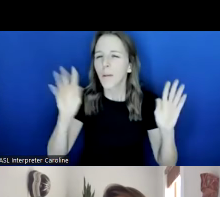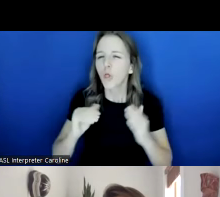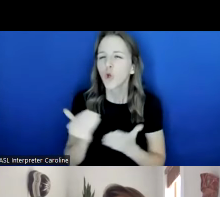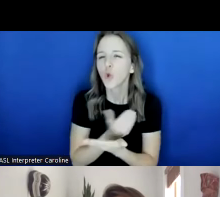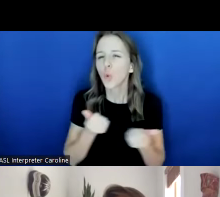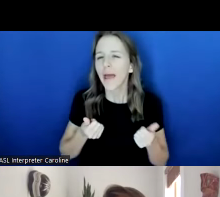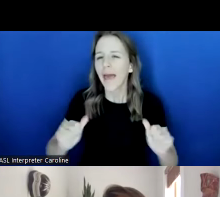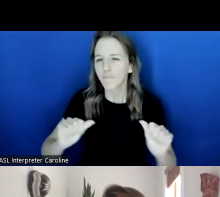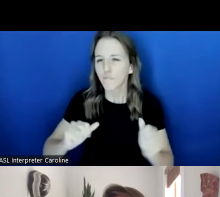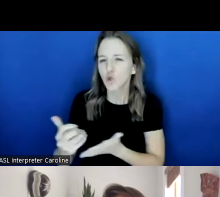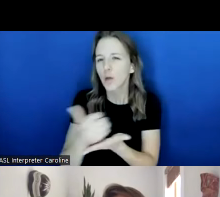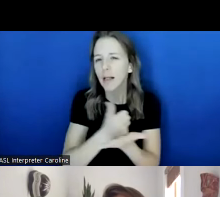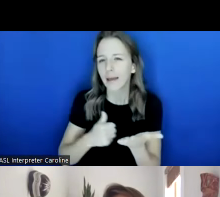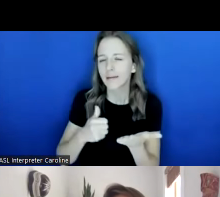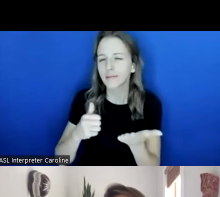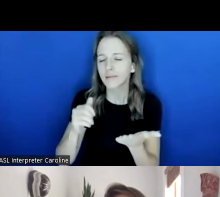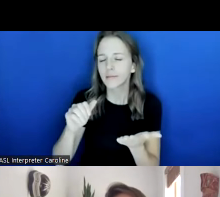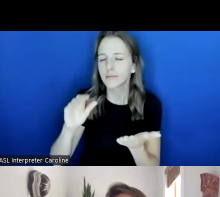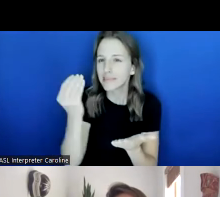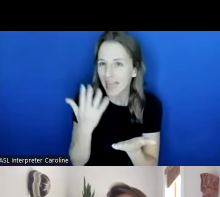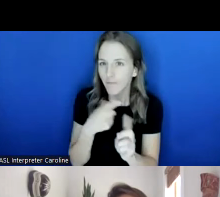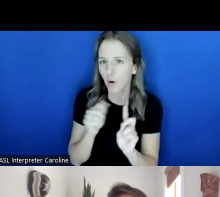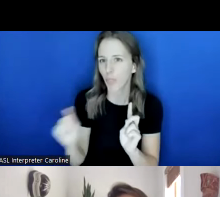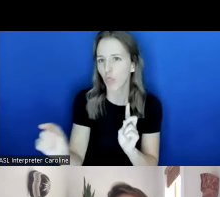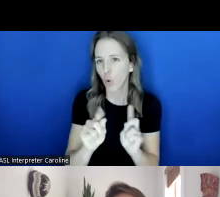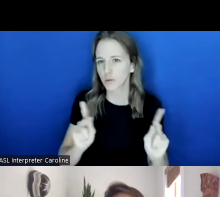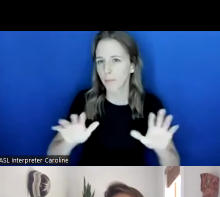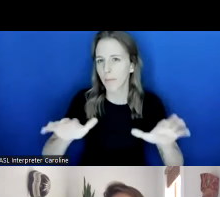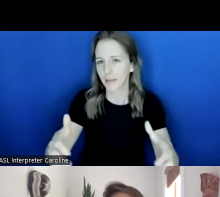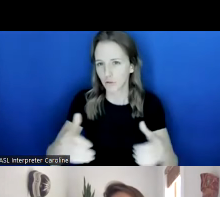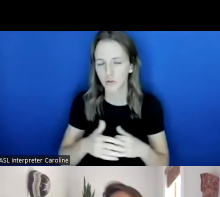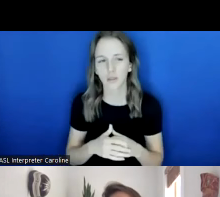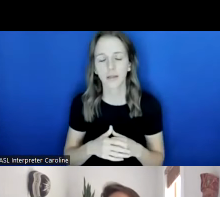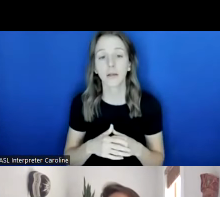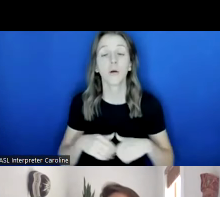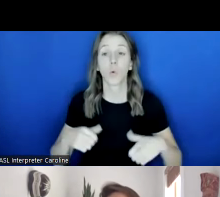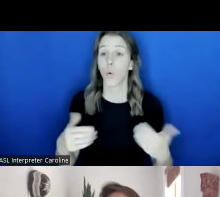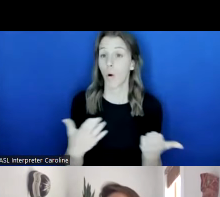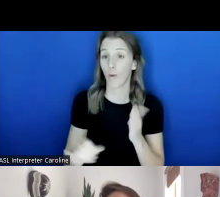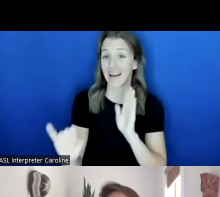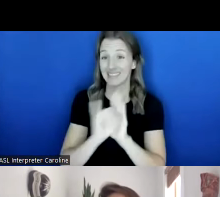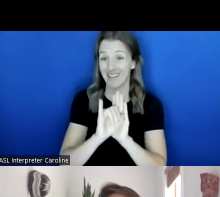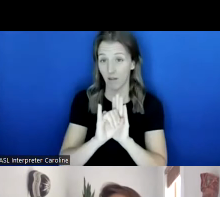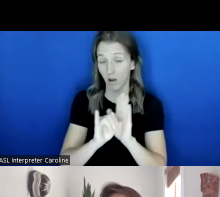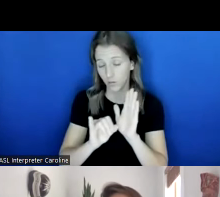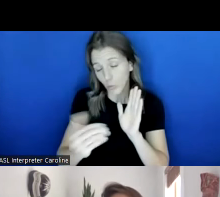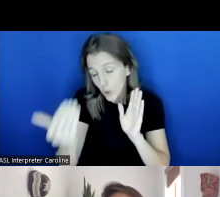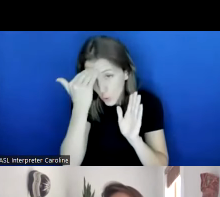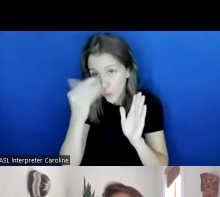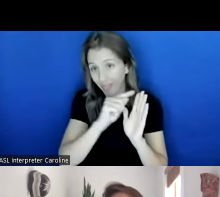these populations in particular. And so some of the things that we've identified that we knew would be important in how we did